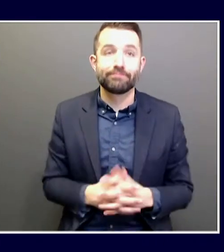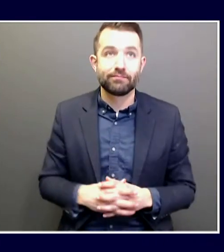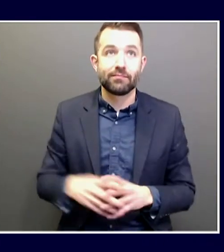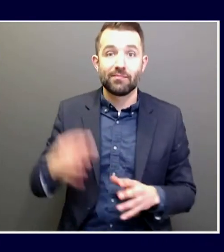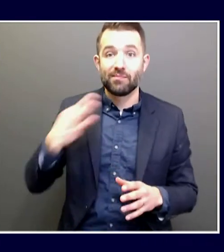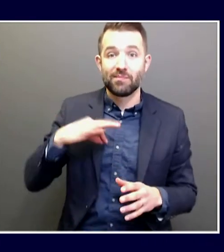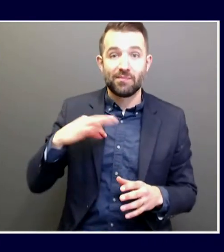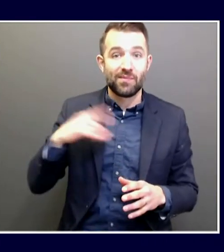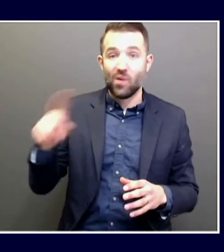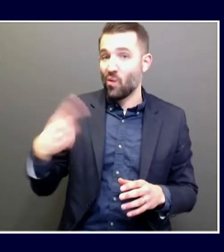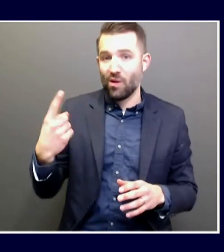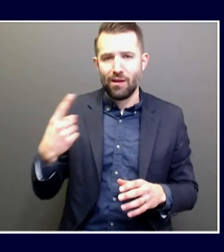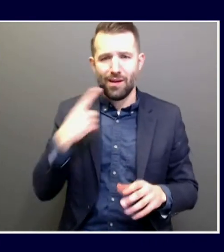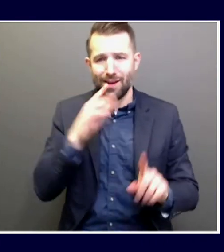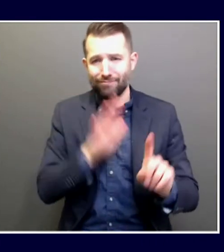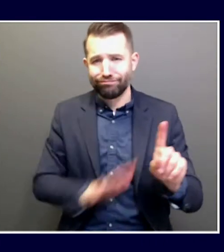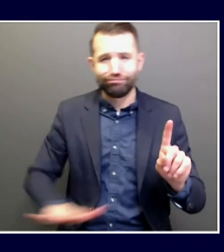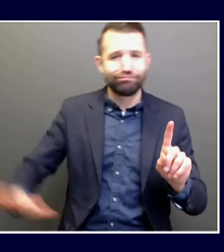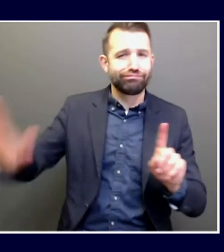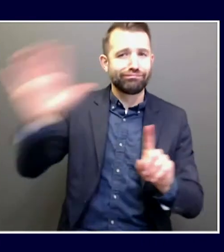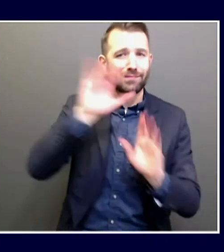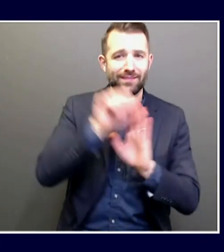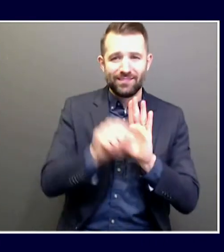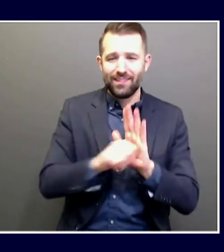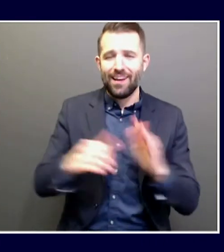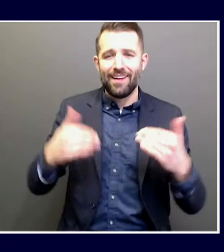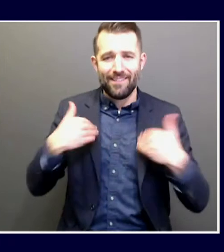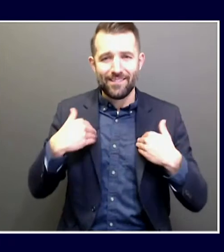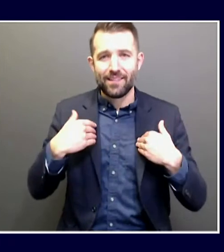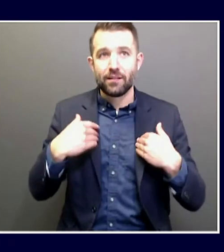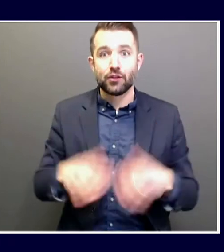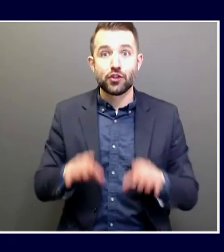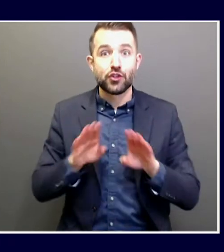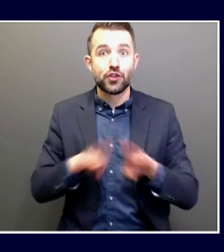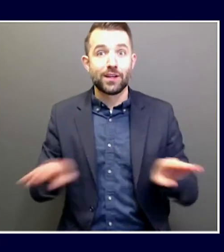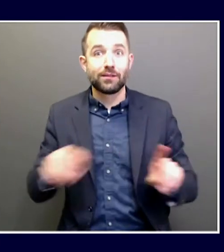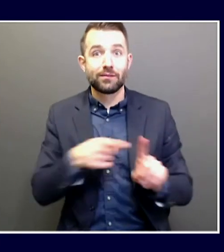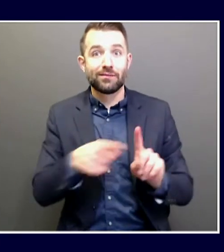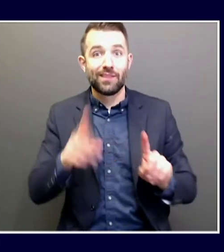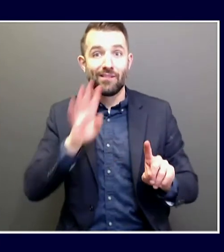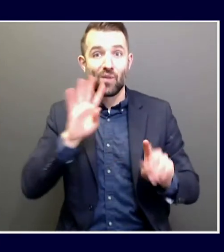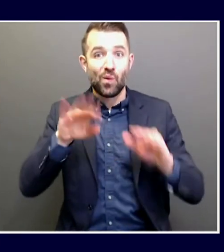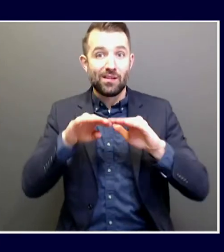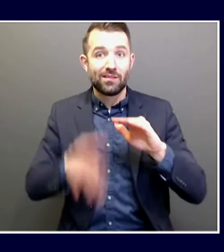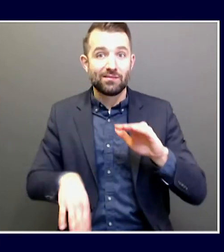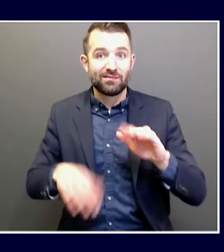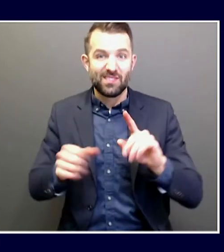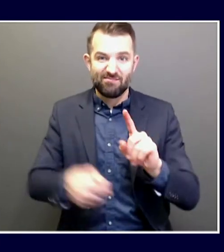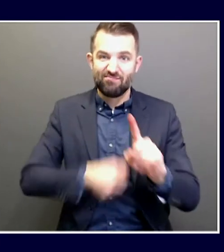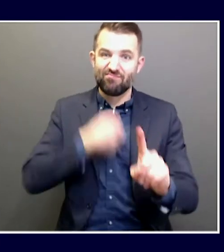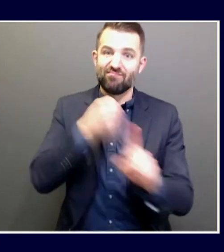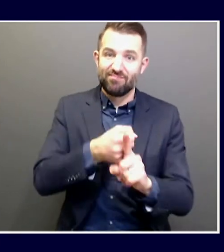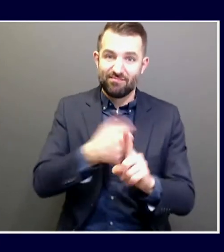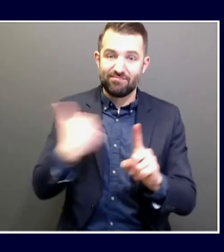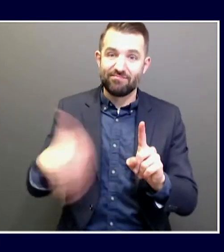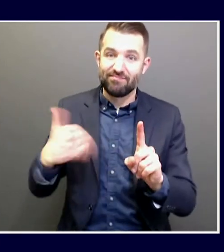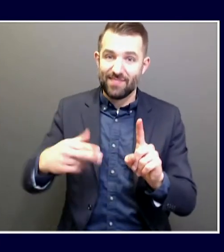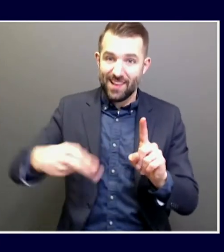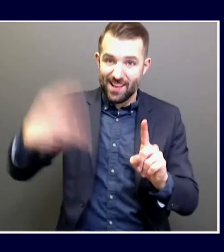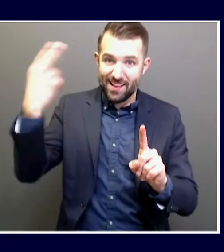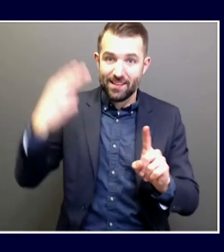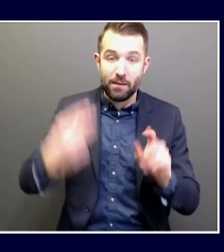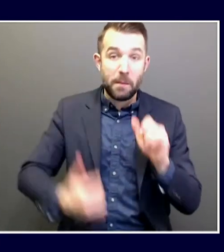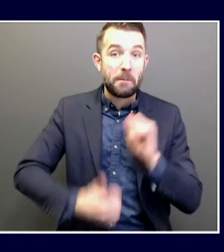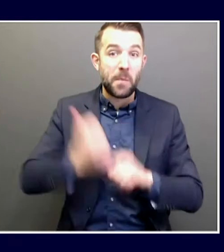are in that younger bracket being affected by Omicron or by COVID, much of that being fueled by Omicron. That's